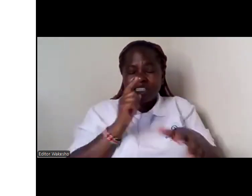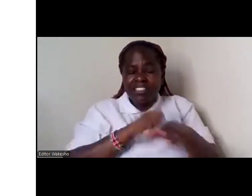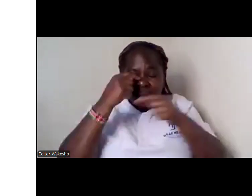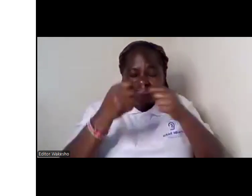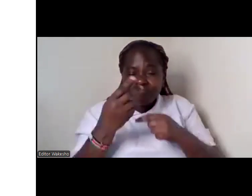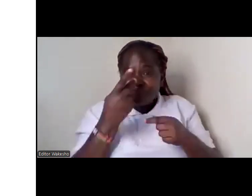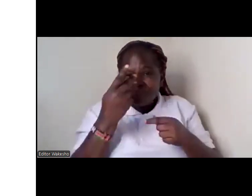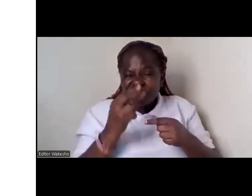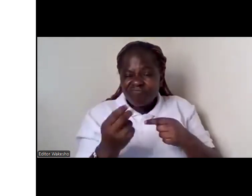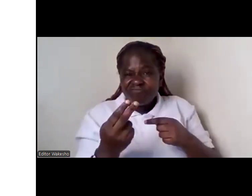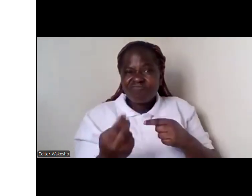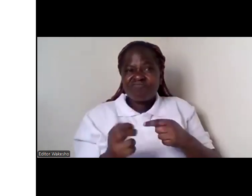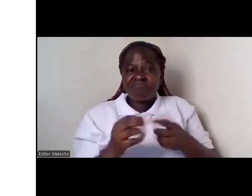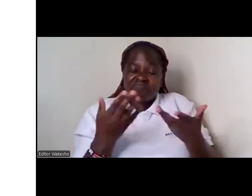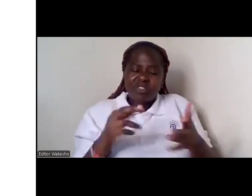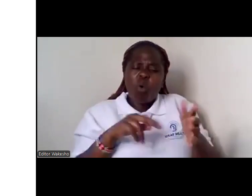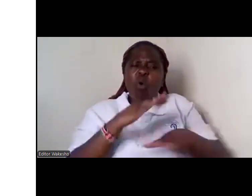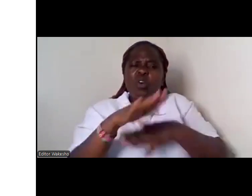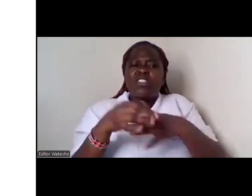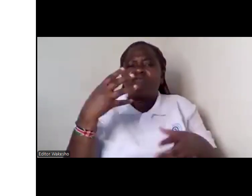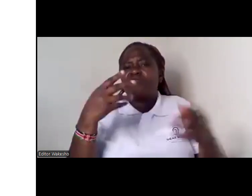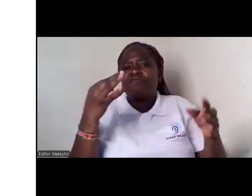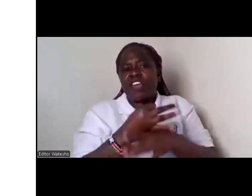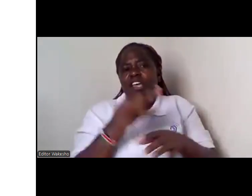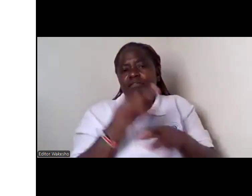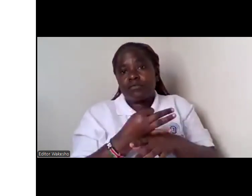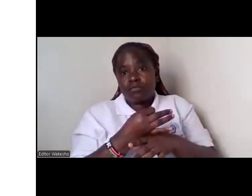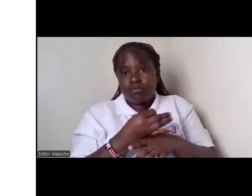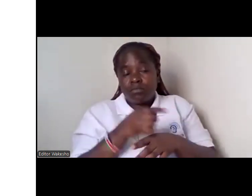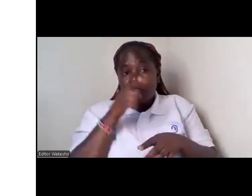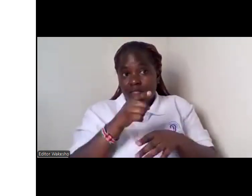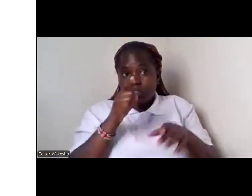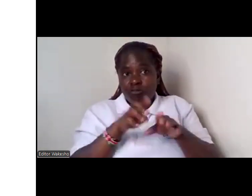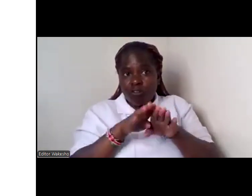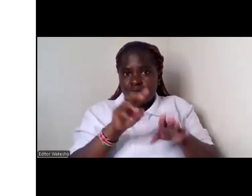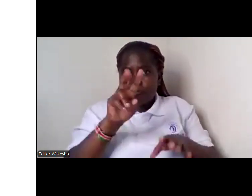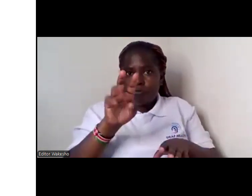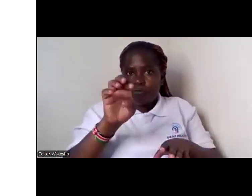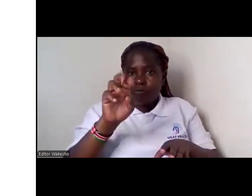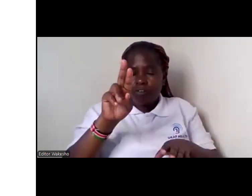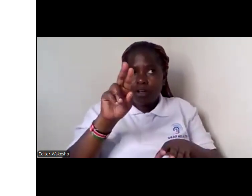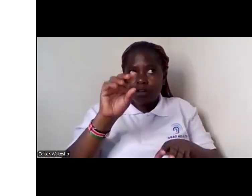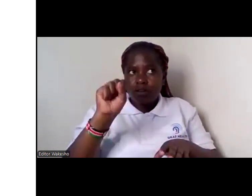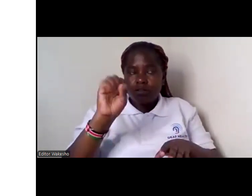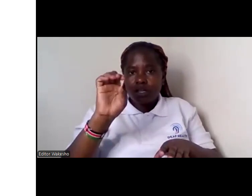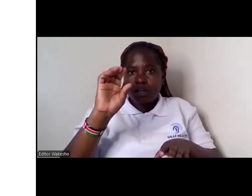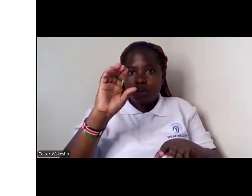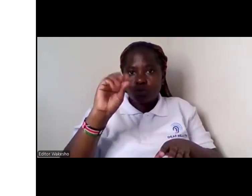orgasm. So all that is a myth. So the vasectomy only prevents